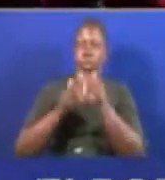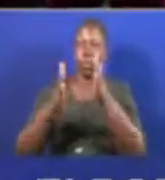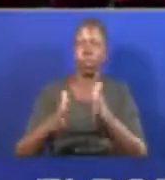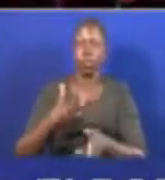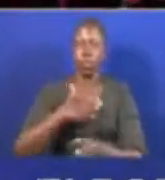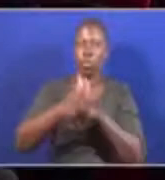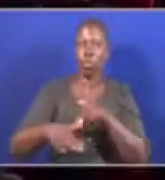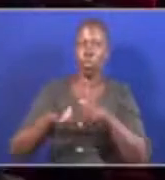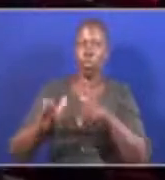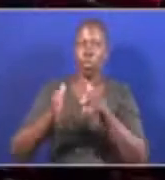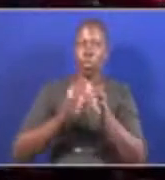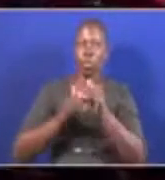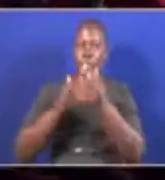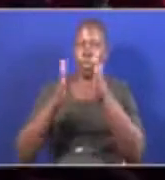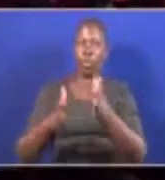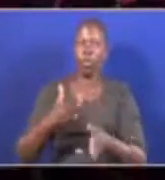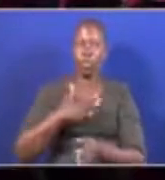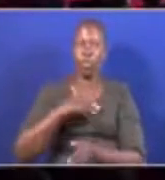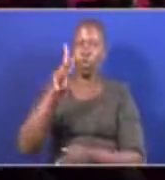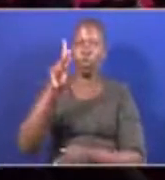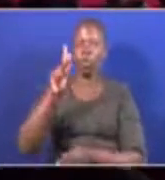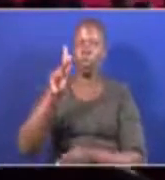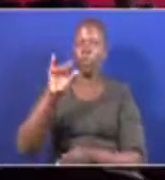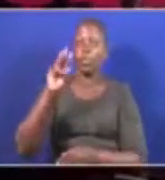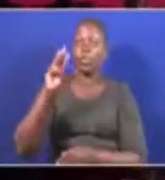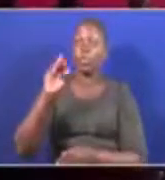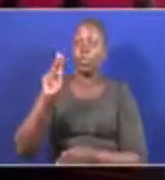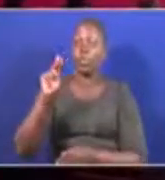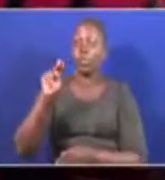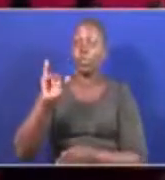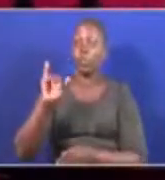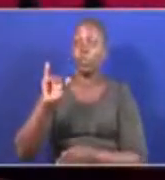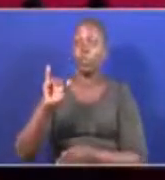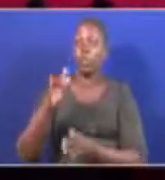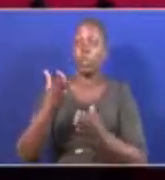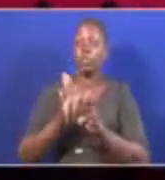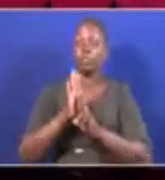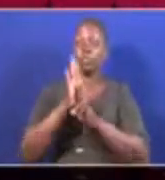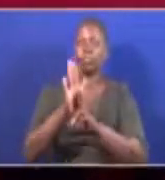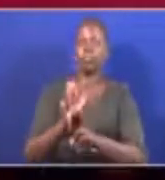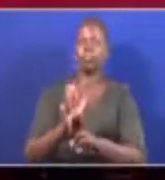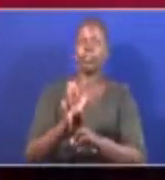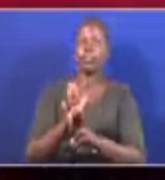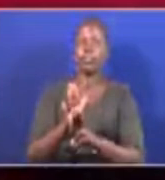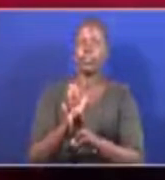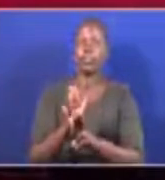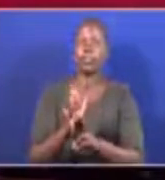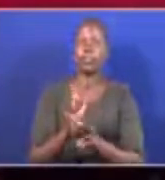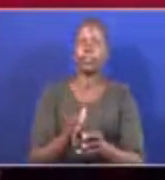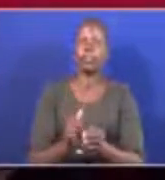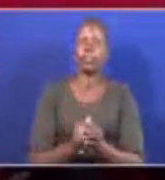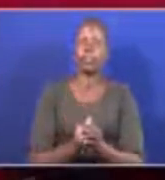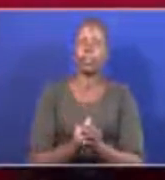Honorable Kimani Ichung'wah, and on his behalf, the remarks will be